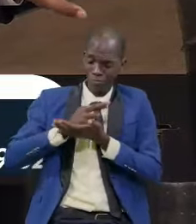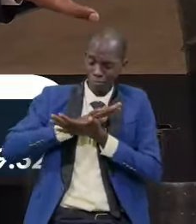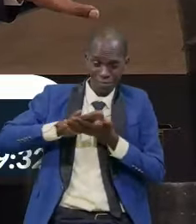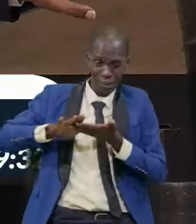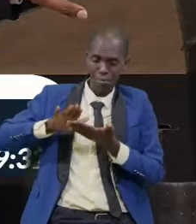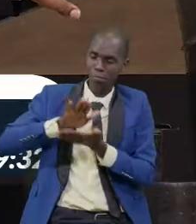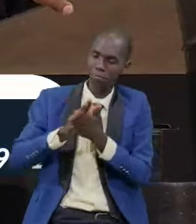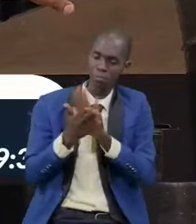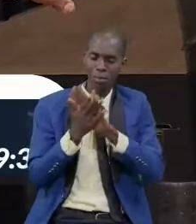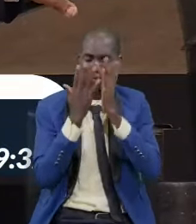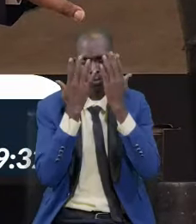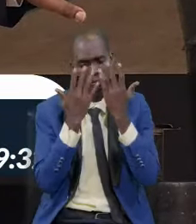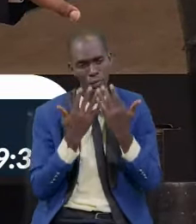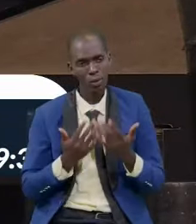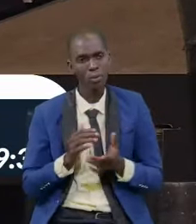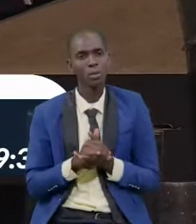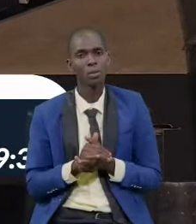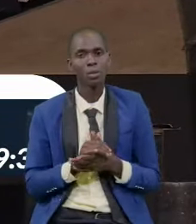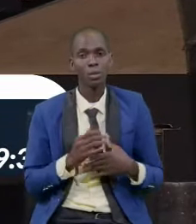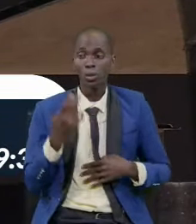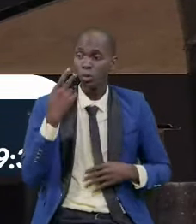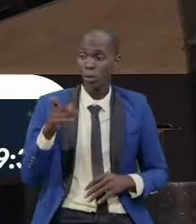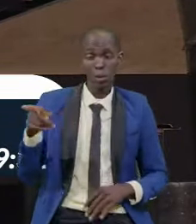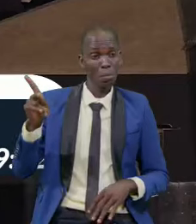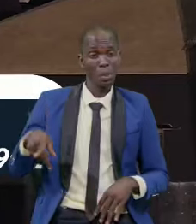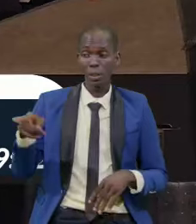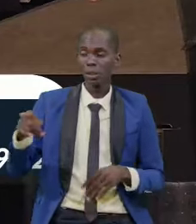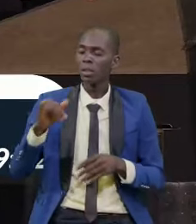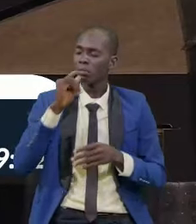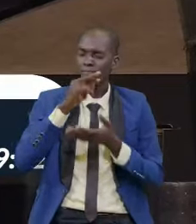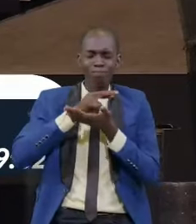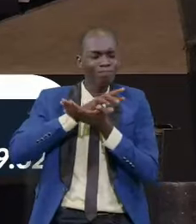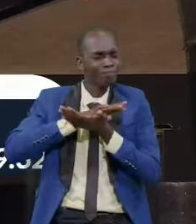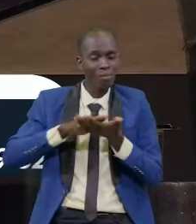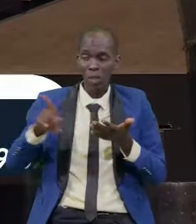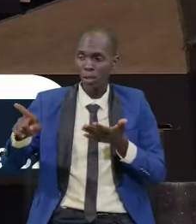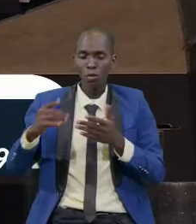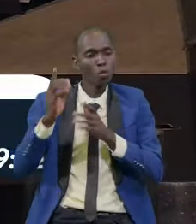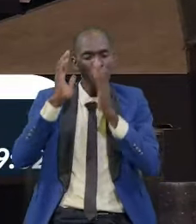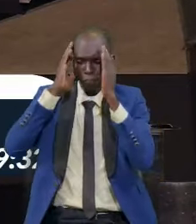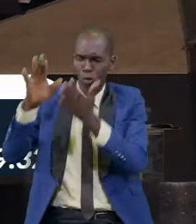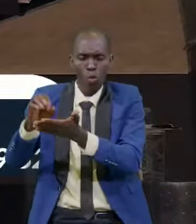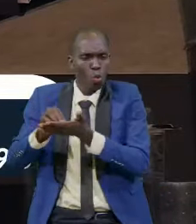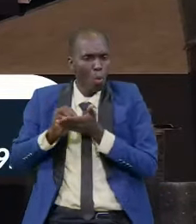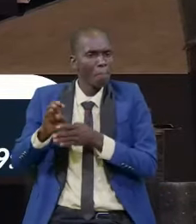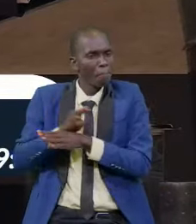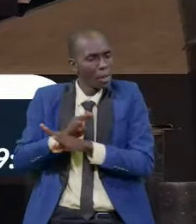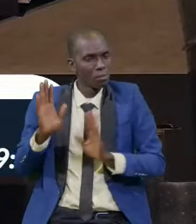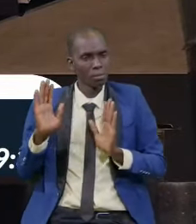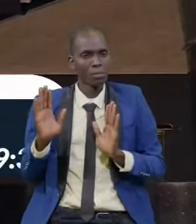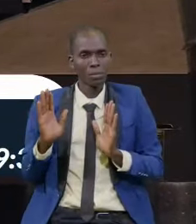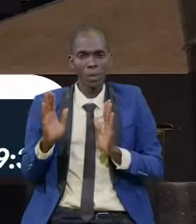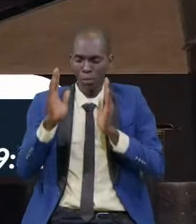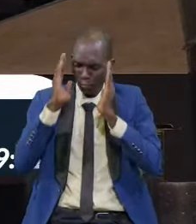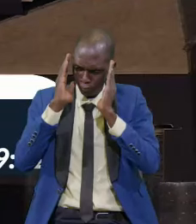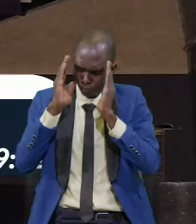righteous sad. Look at that righteous person. He's minding his own business. Going in